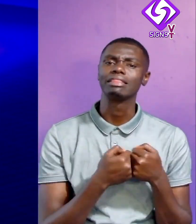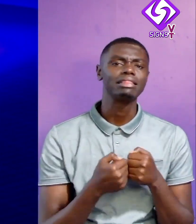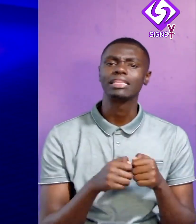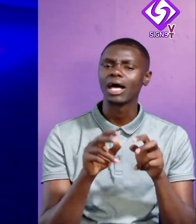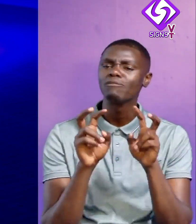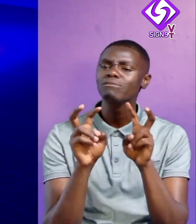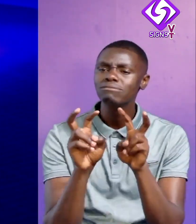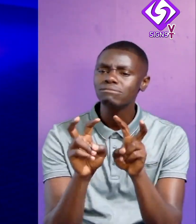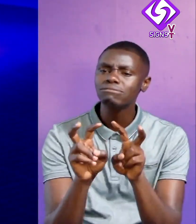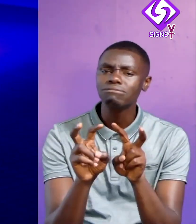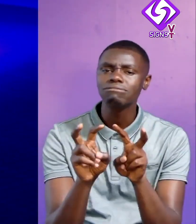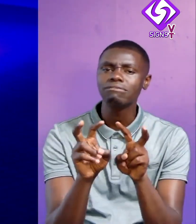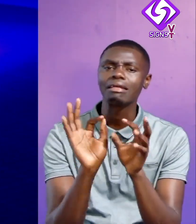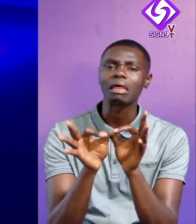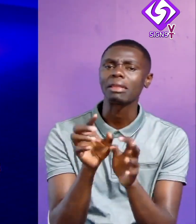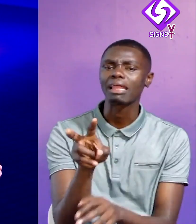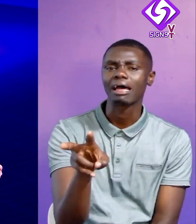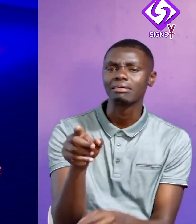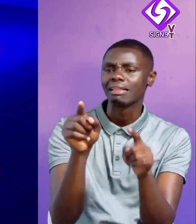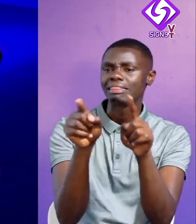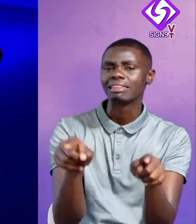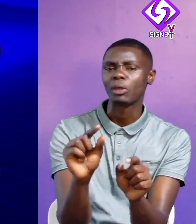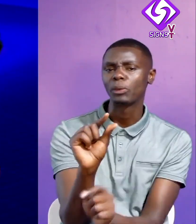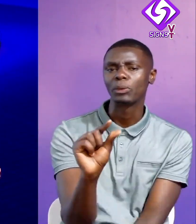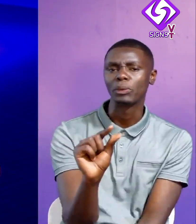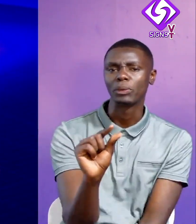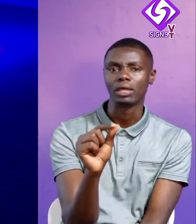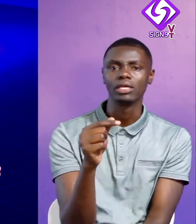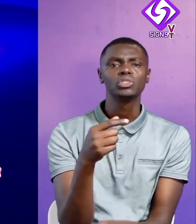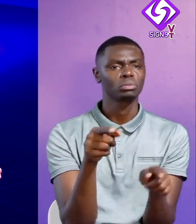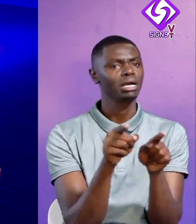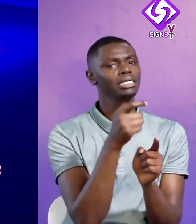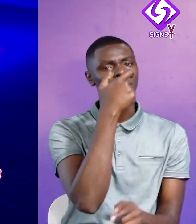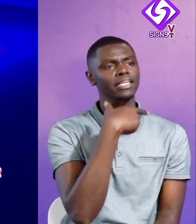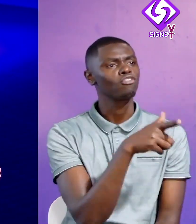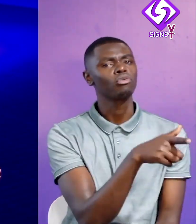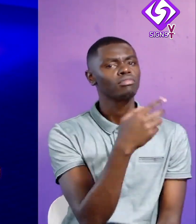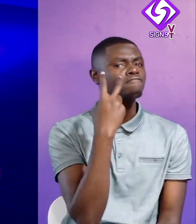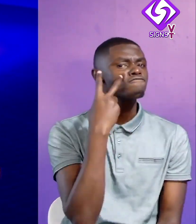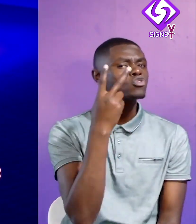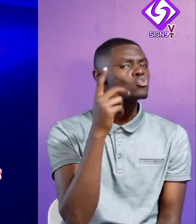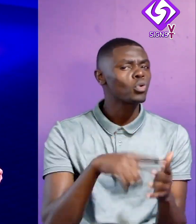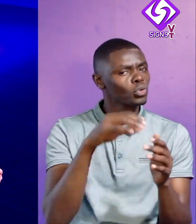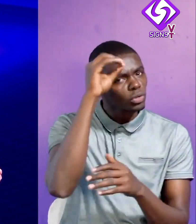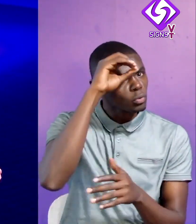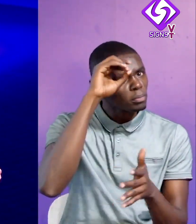to view the box. So as Richard, what is your view on that?